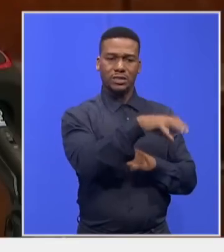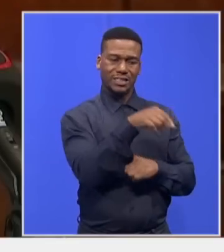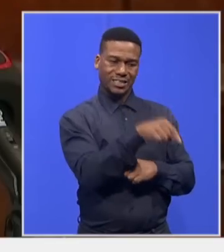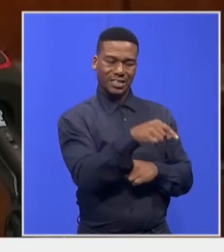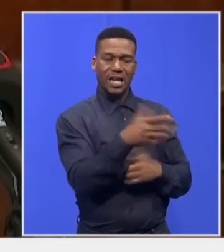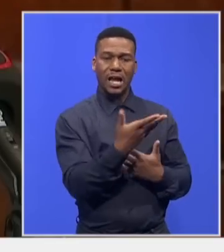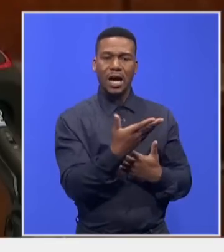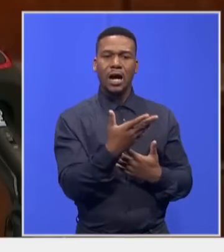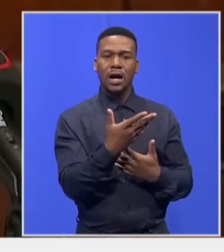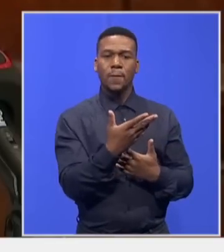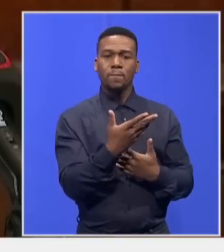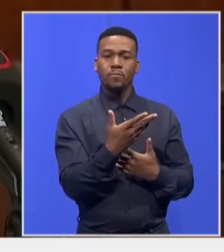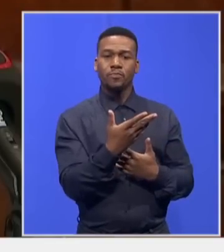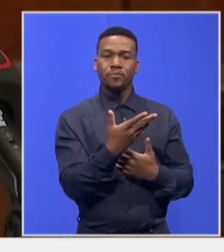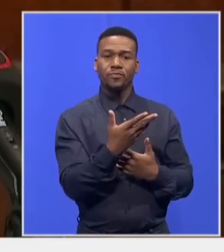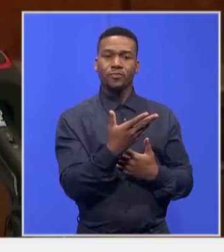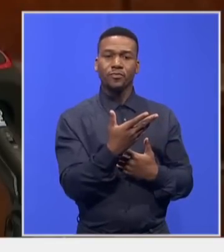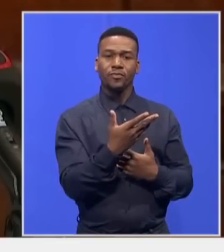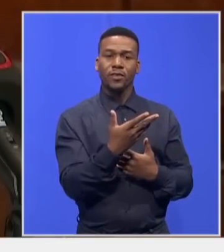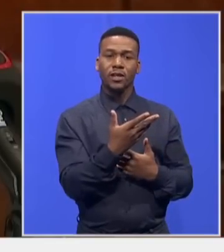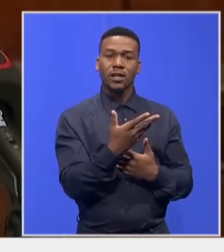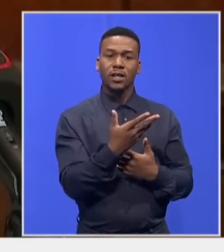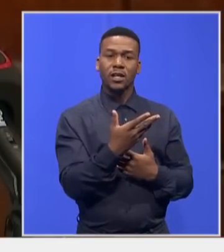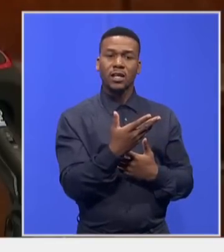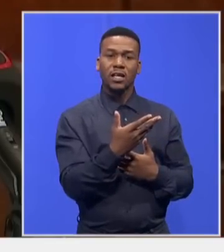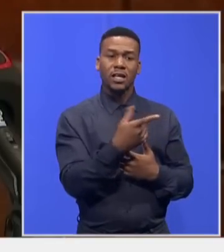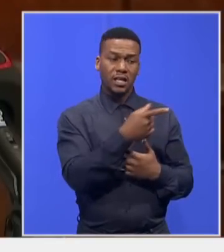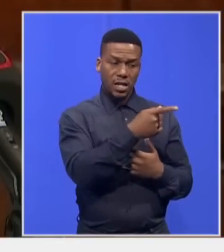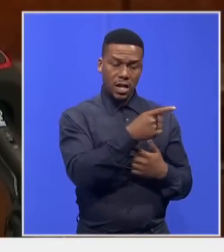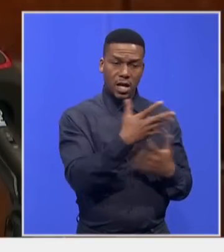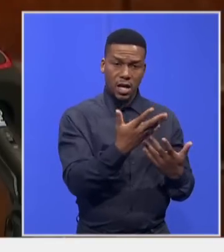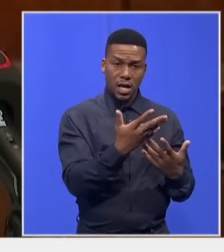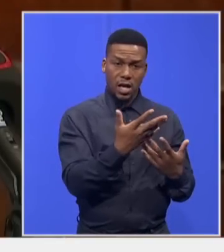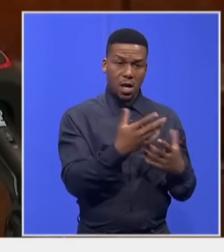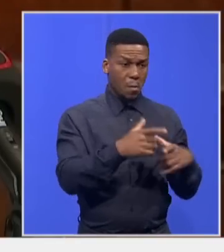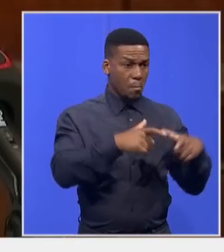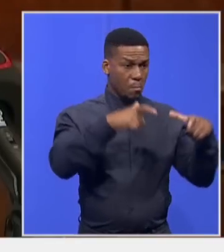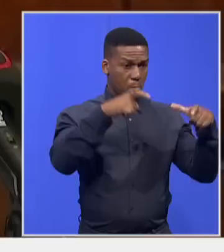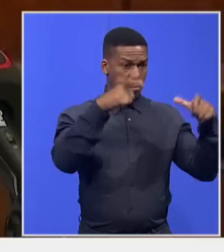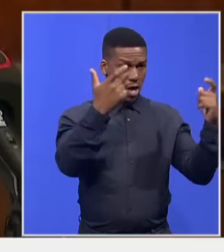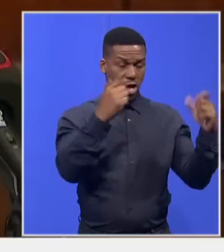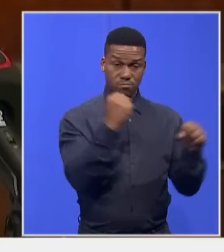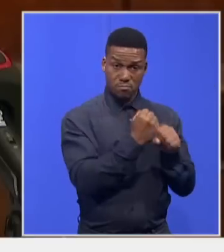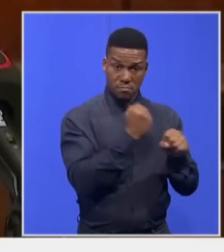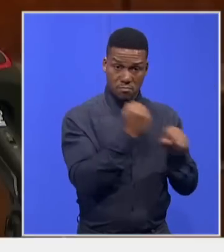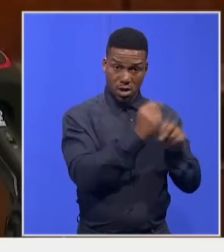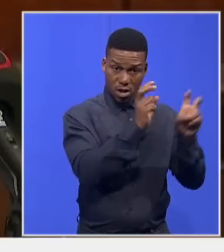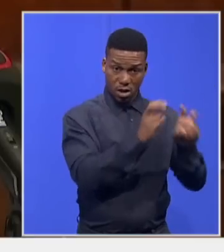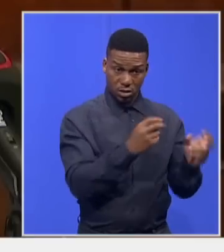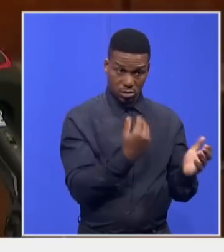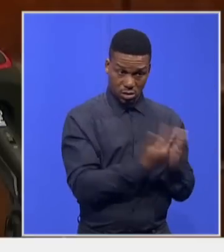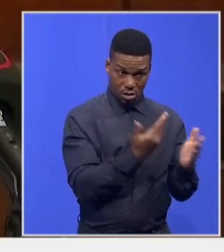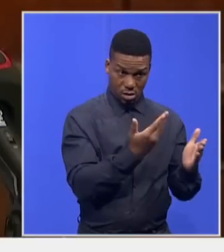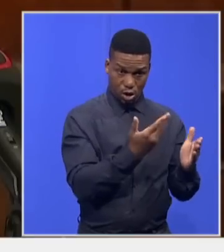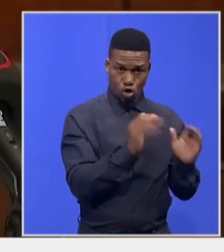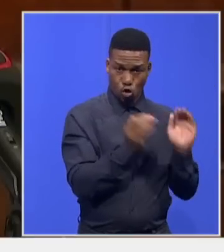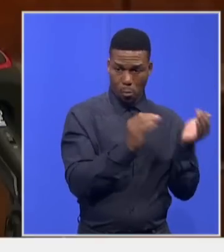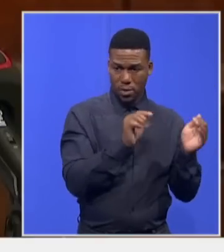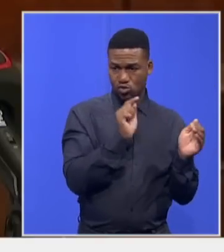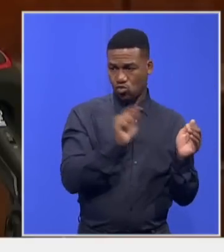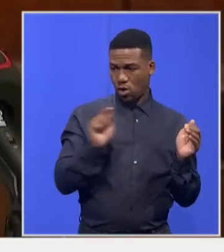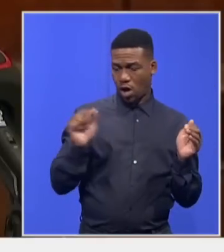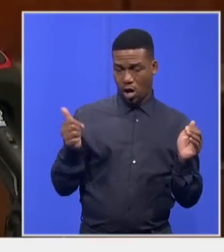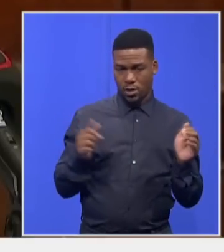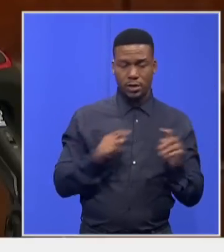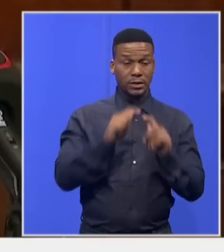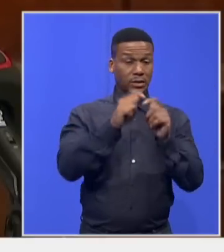capacity or installed capacity per unit is far greater than all the other units in the fleet of Eskom. The second one